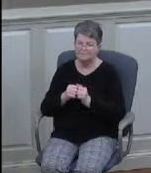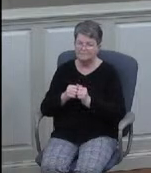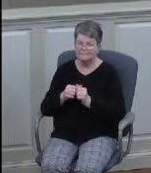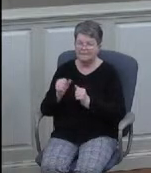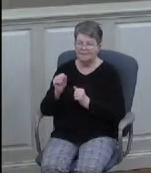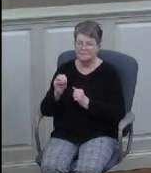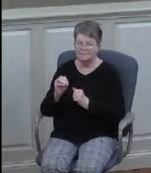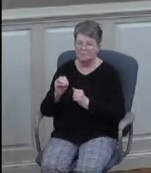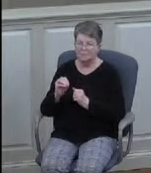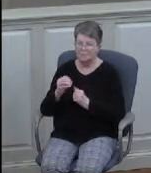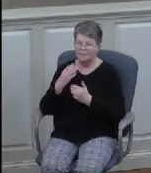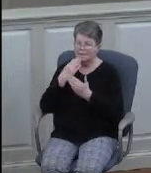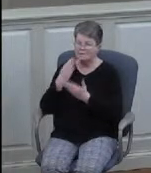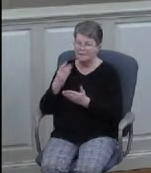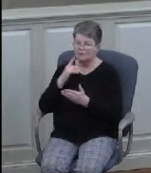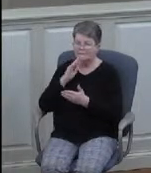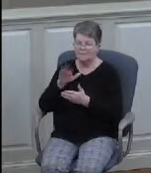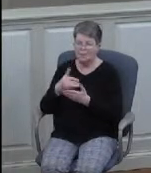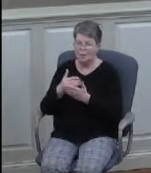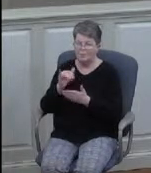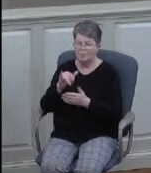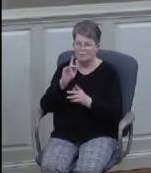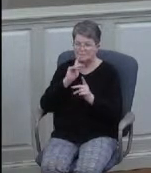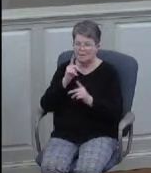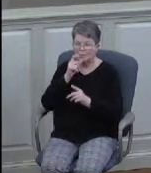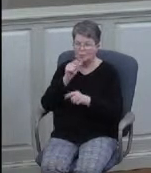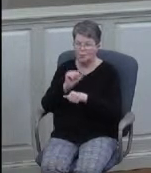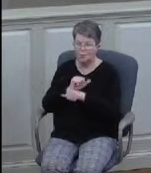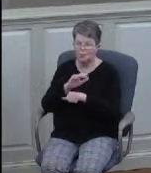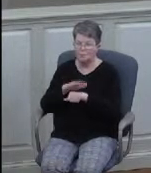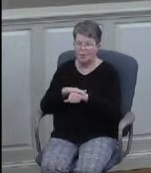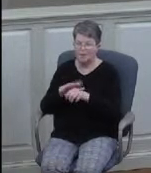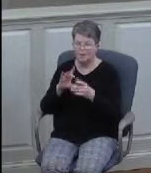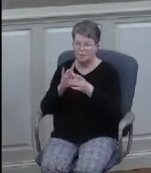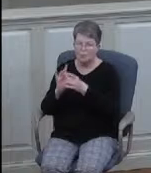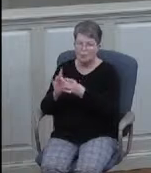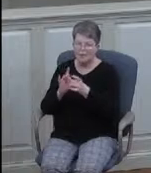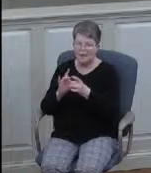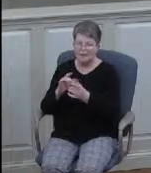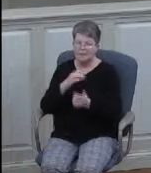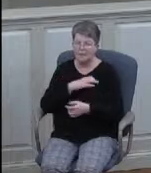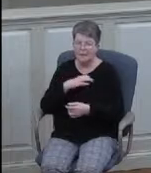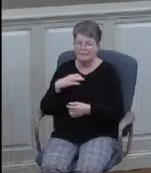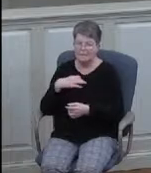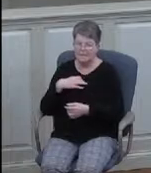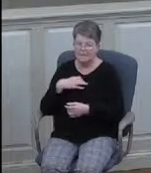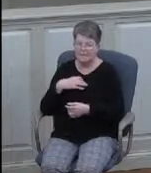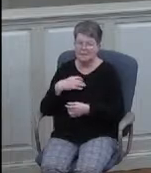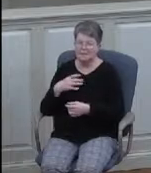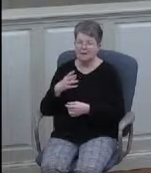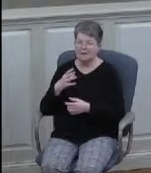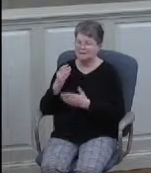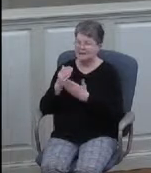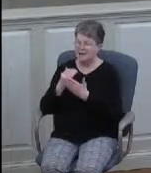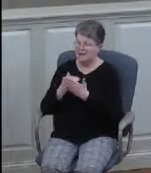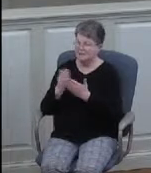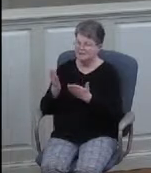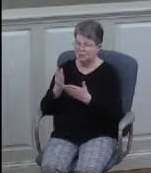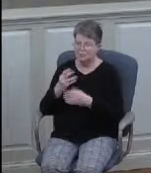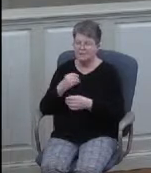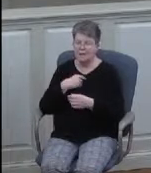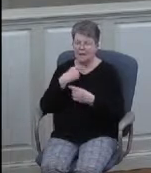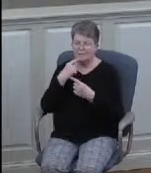So we thank you for all those people that worked on the coordinating committee listed here, and I thank you all